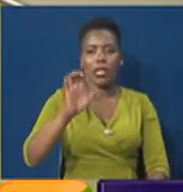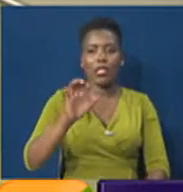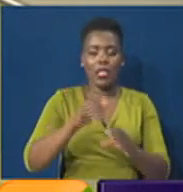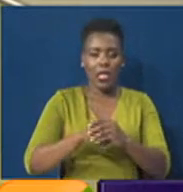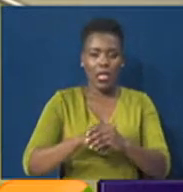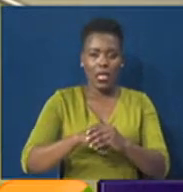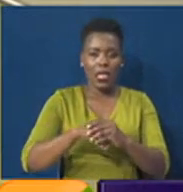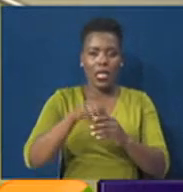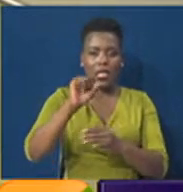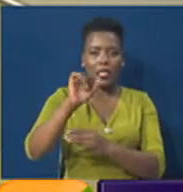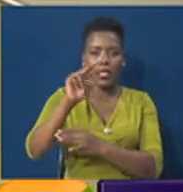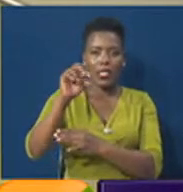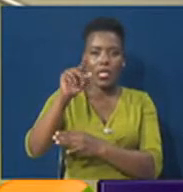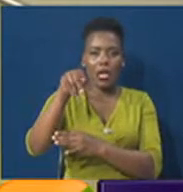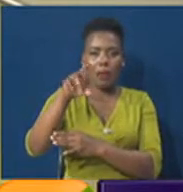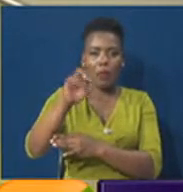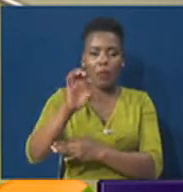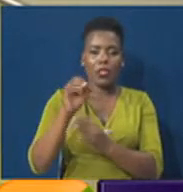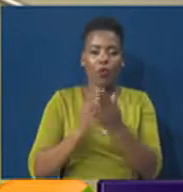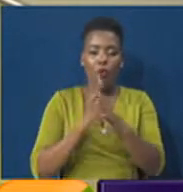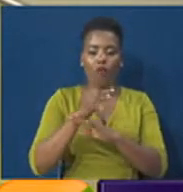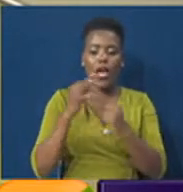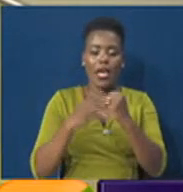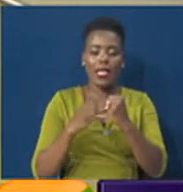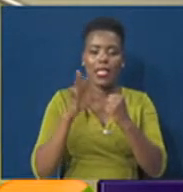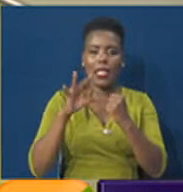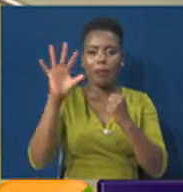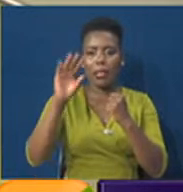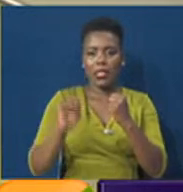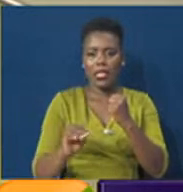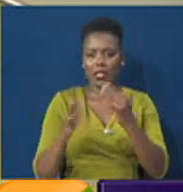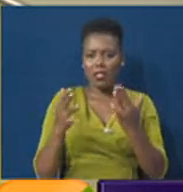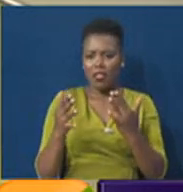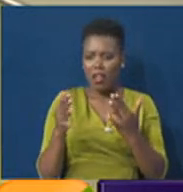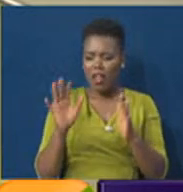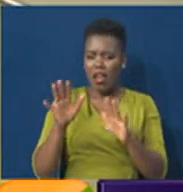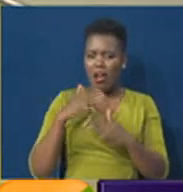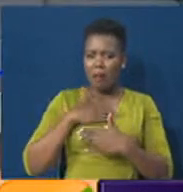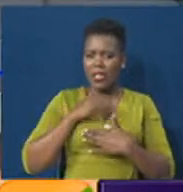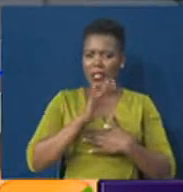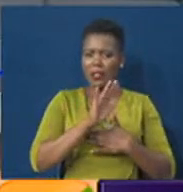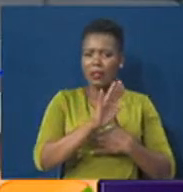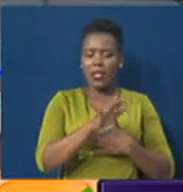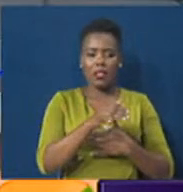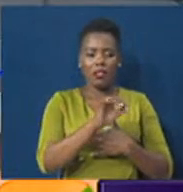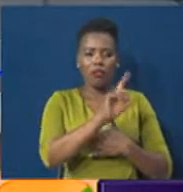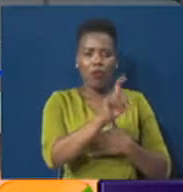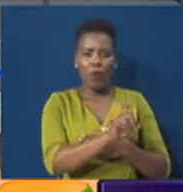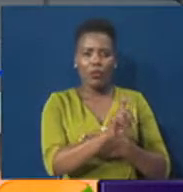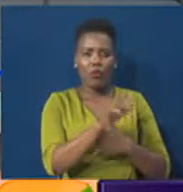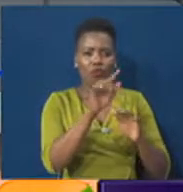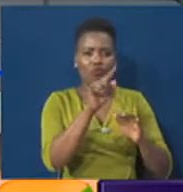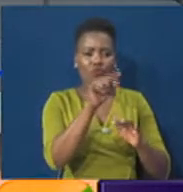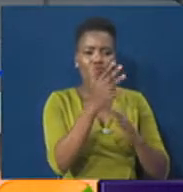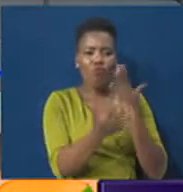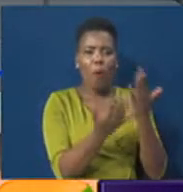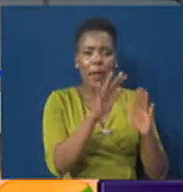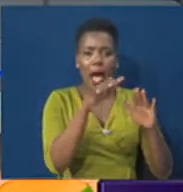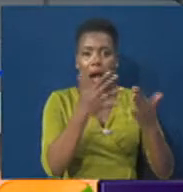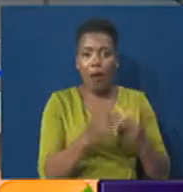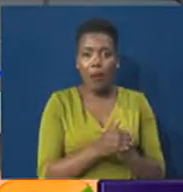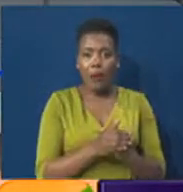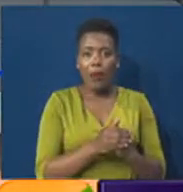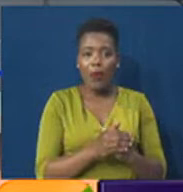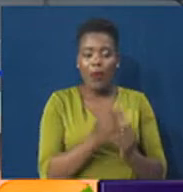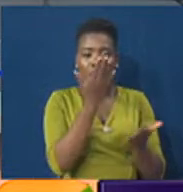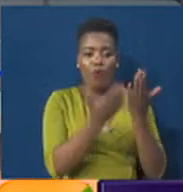over 93%. However, but economists, how do you compare, Honorable Nene Nyoro, just on time allocations here, how do you compare Singapore